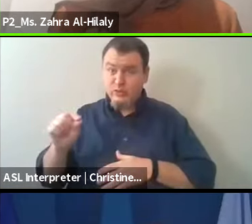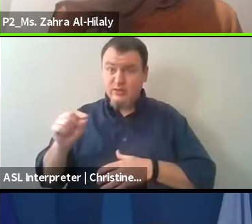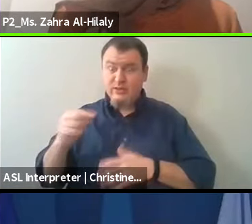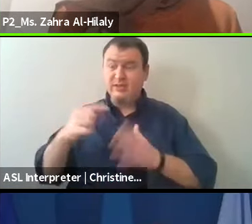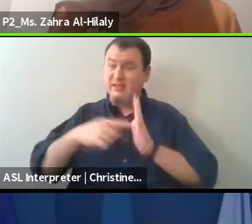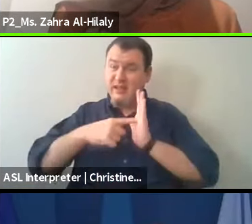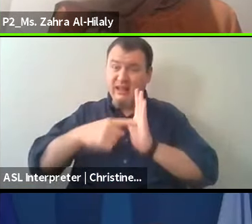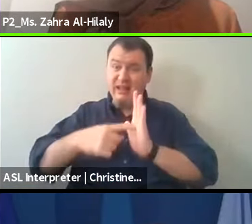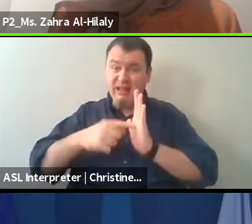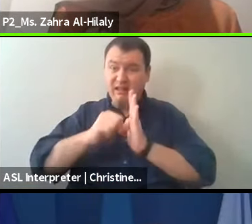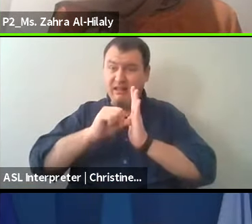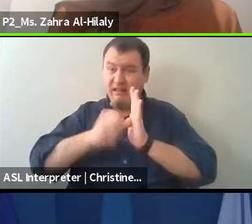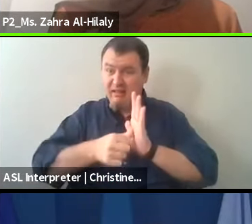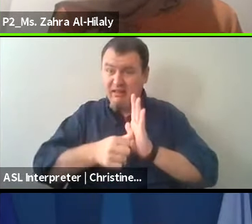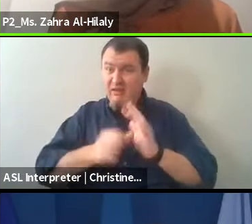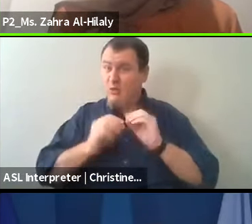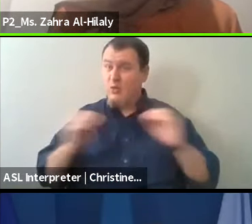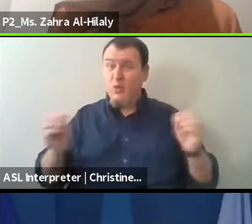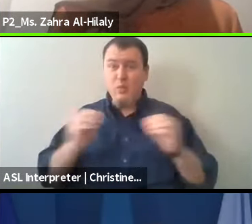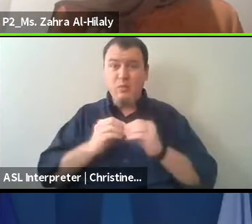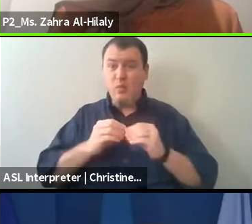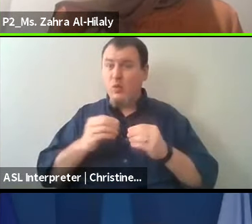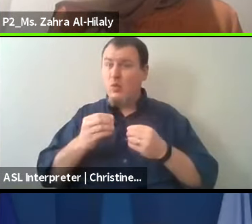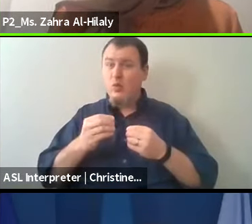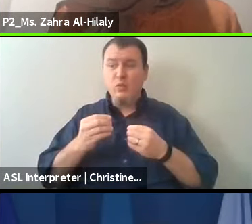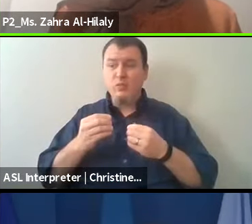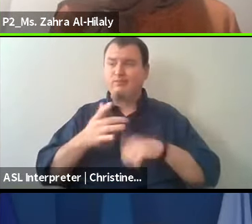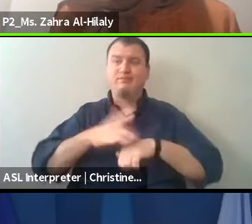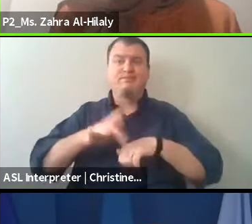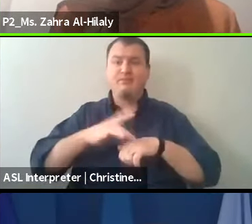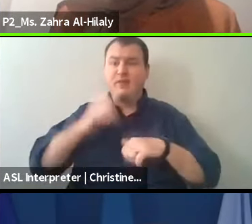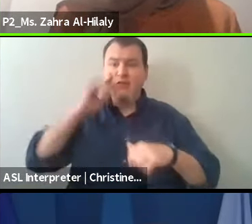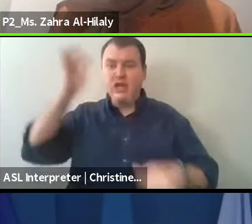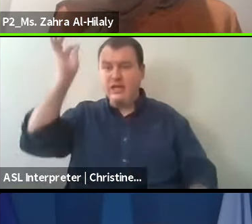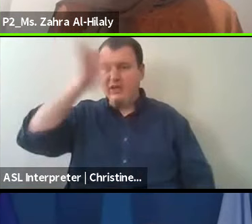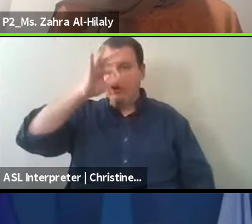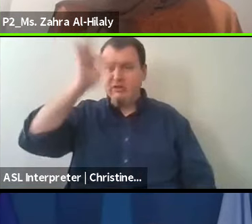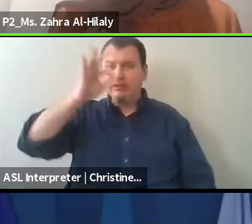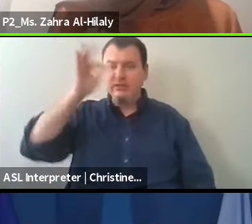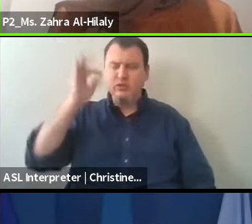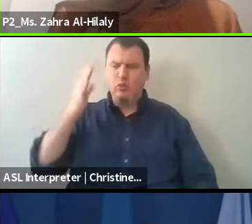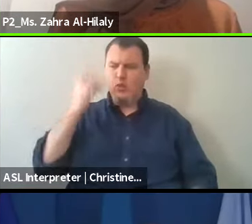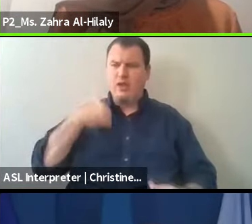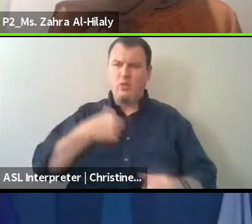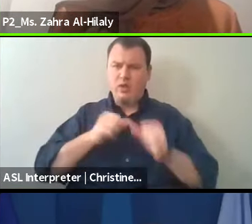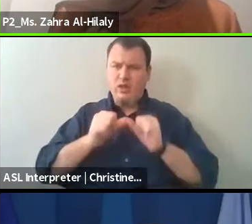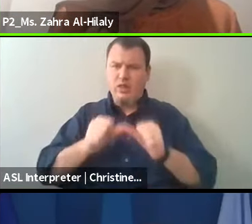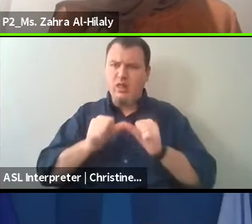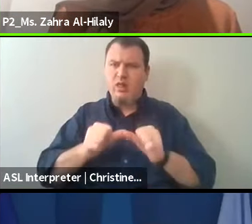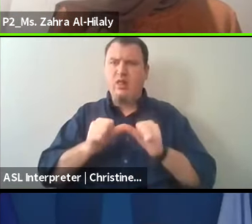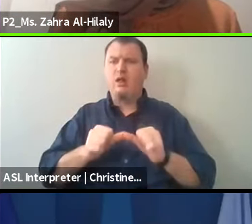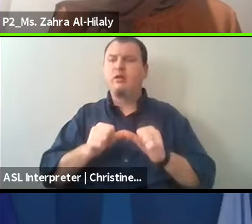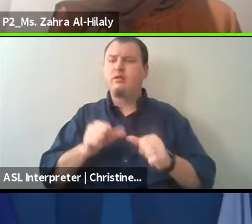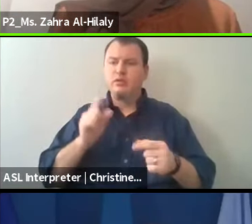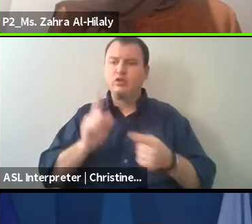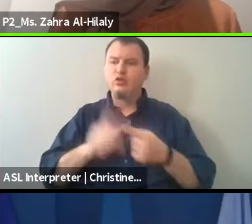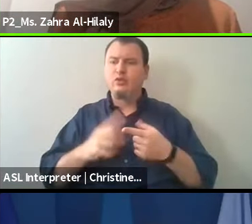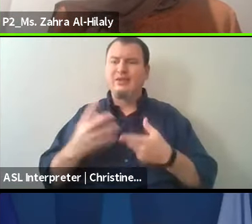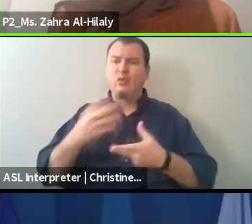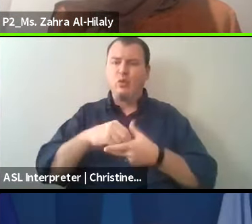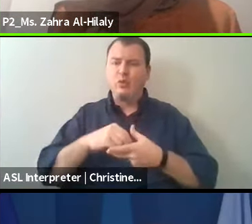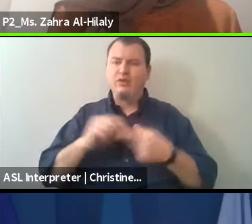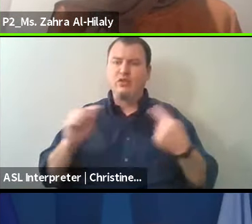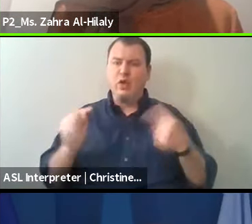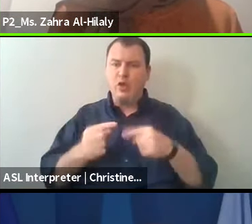highlighted that there is no longer room for ignorance. So why are we continuing to include these